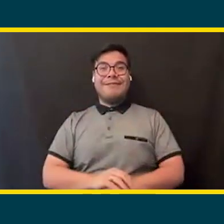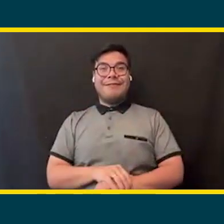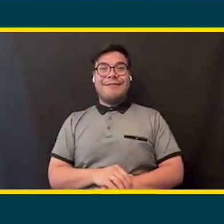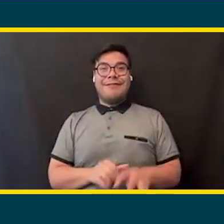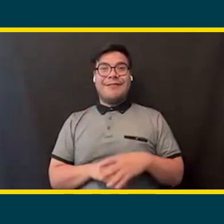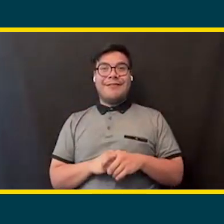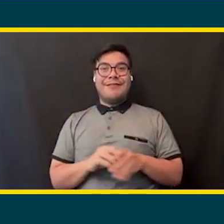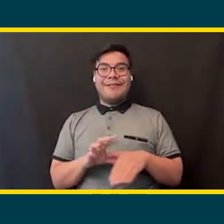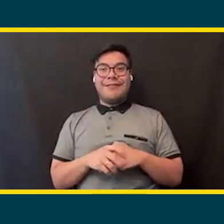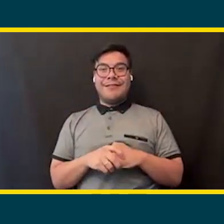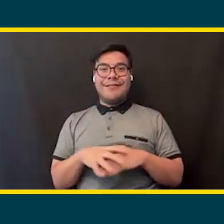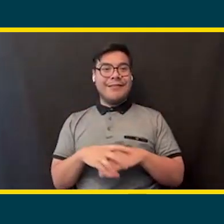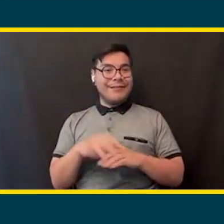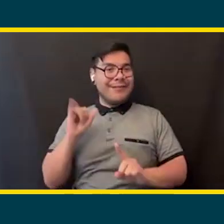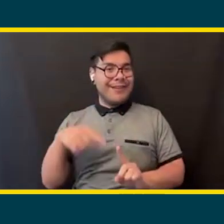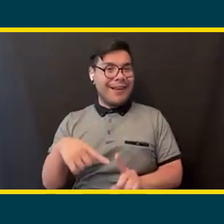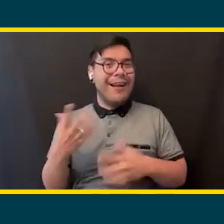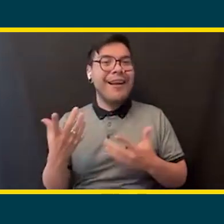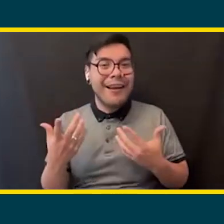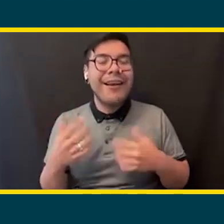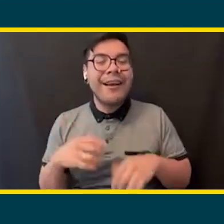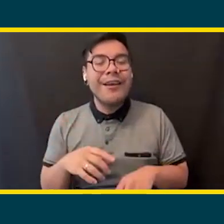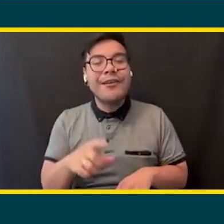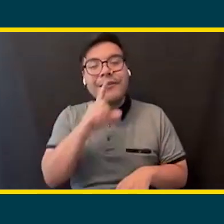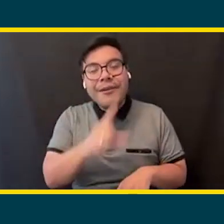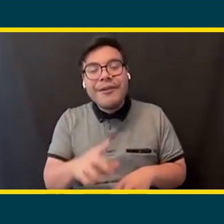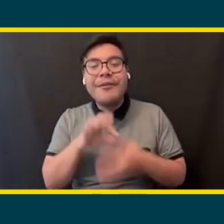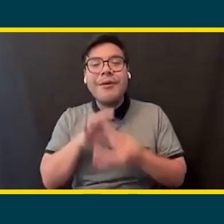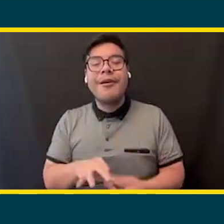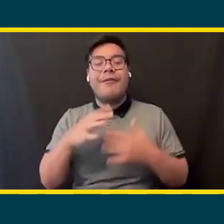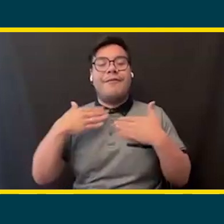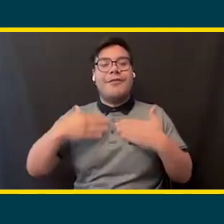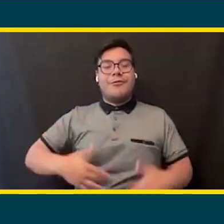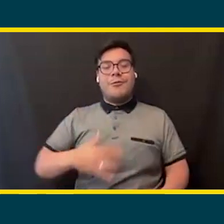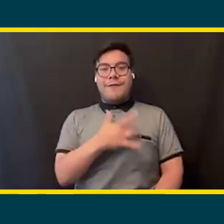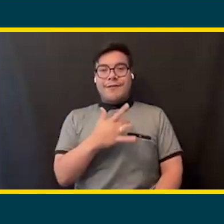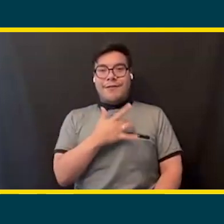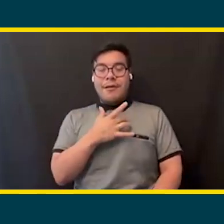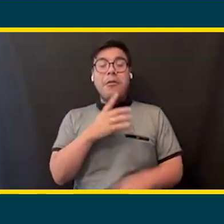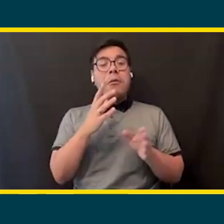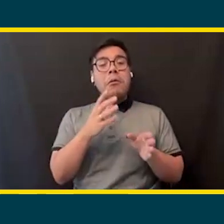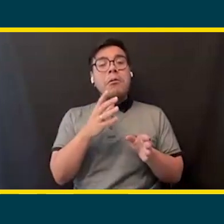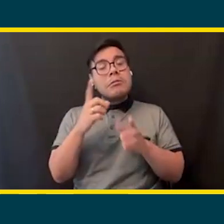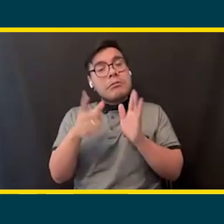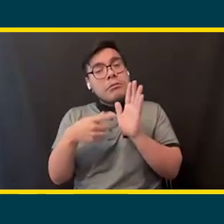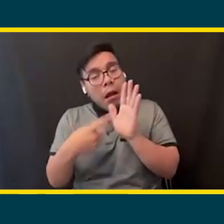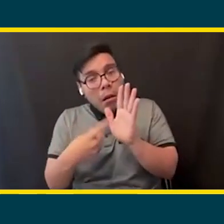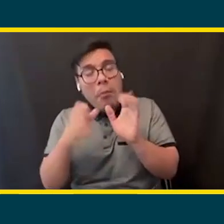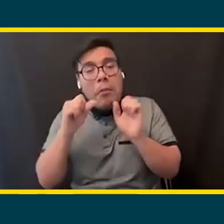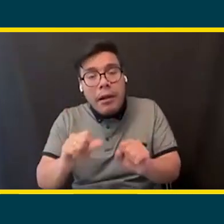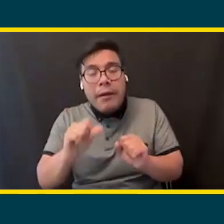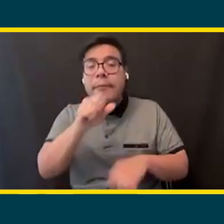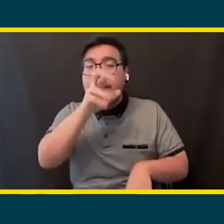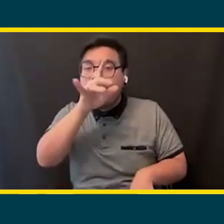fingers. So it's about a physical sensation, and sometimes a verbal also. There are verbal stims